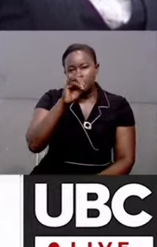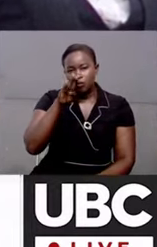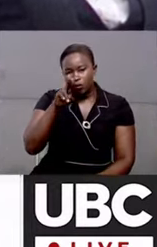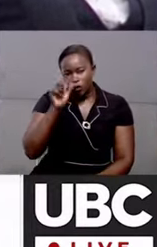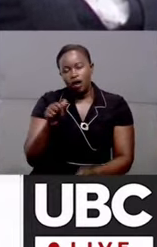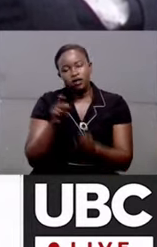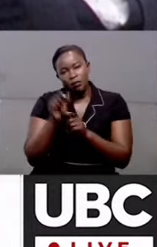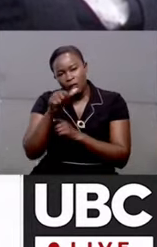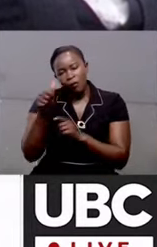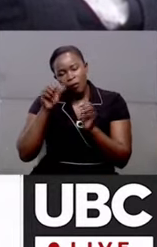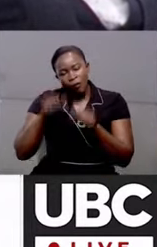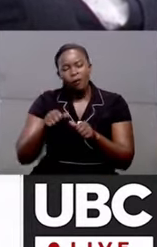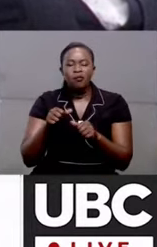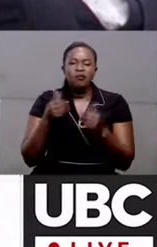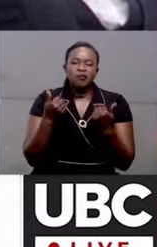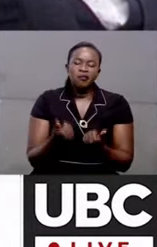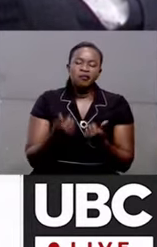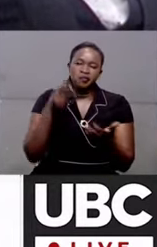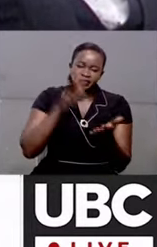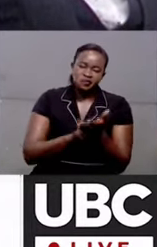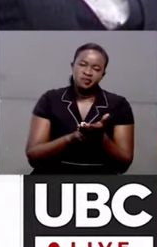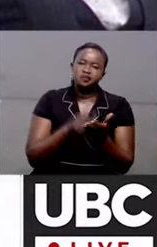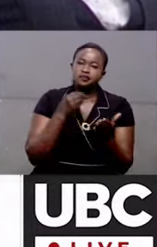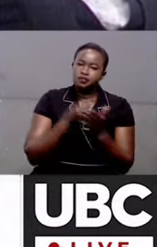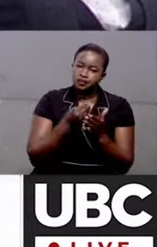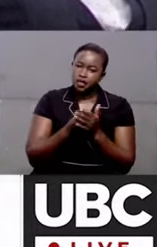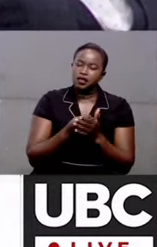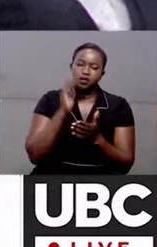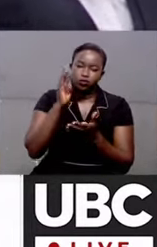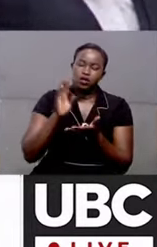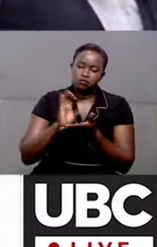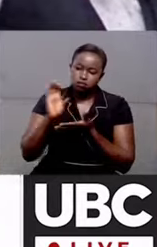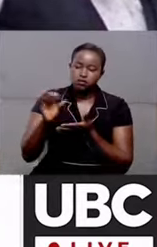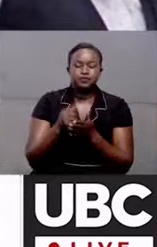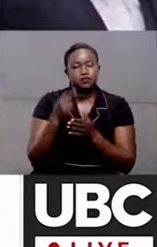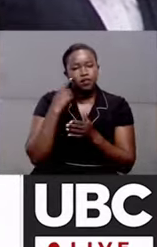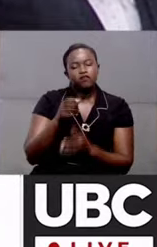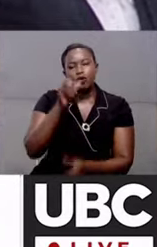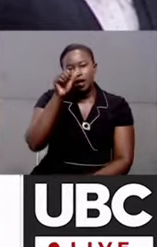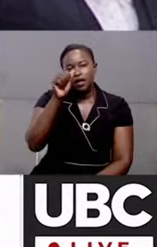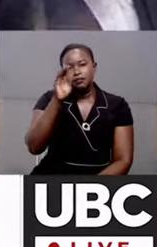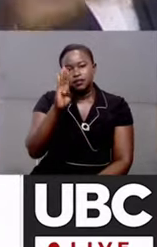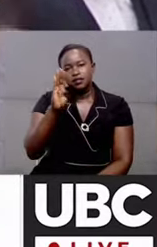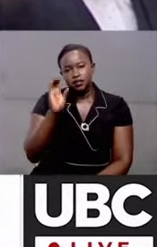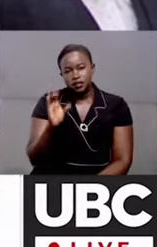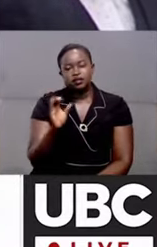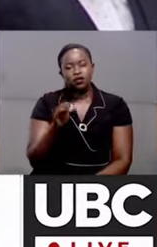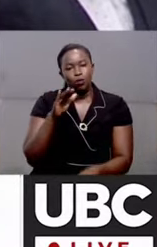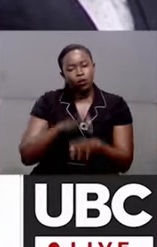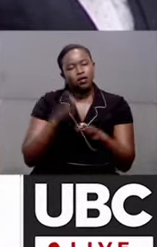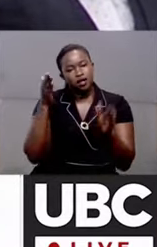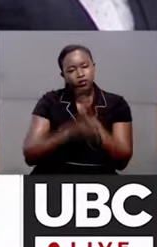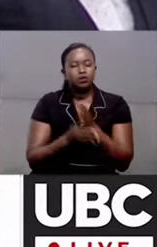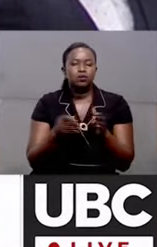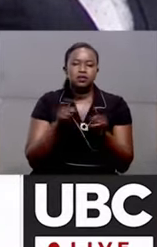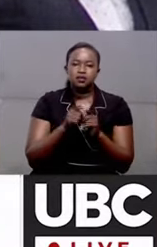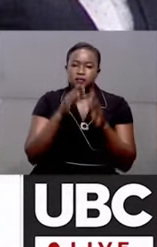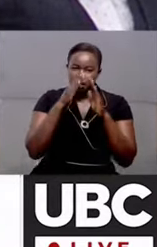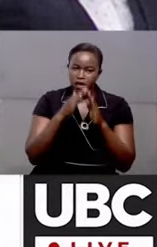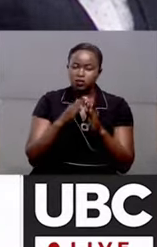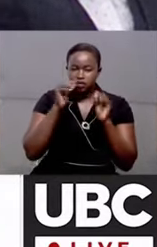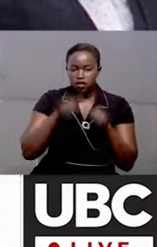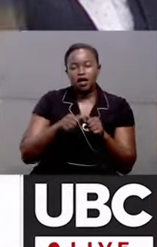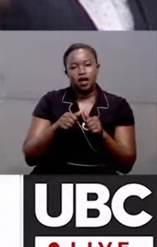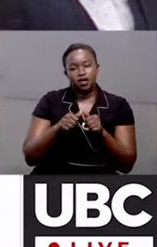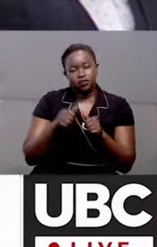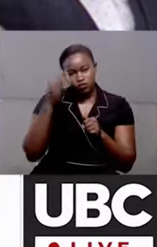now confirm that this is for Akibua? That this money is going to go for A, B, C, D on the record so that the House can now get convinced? So